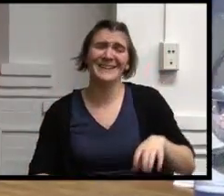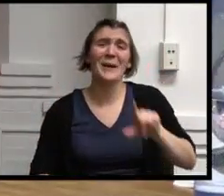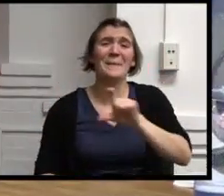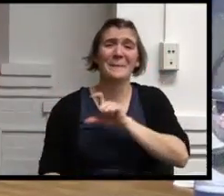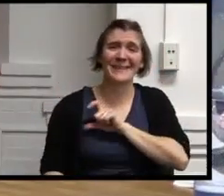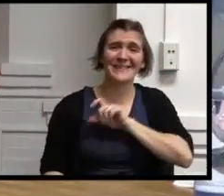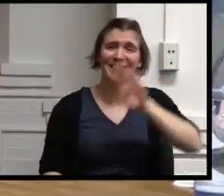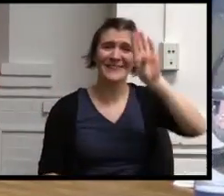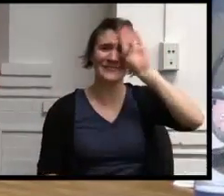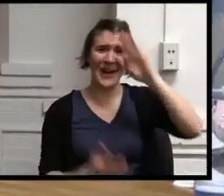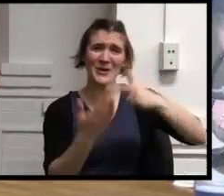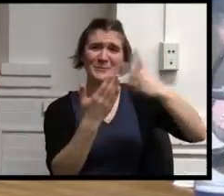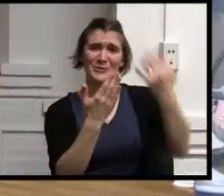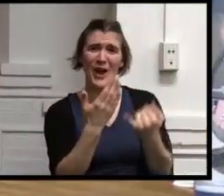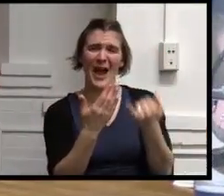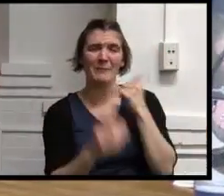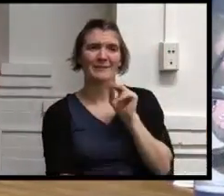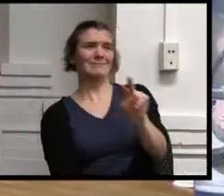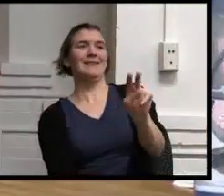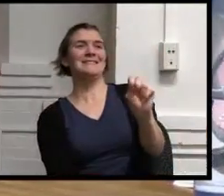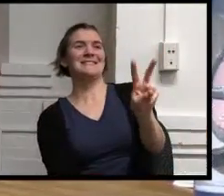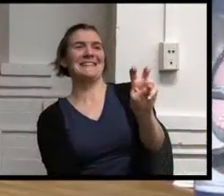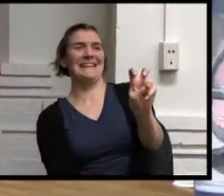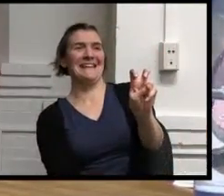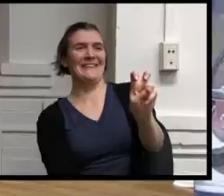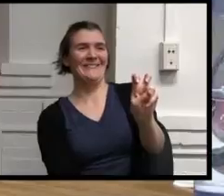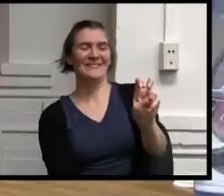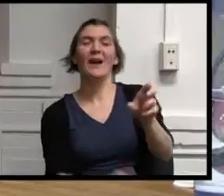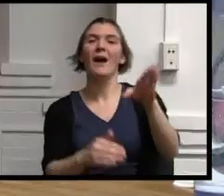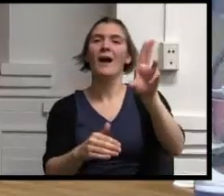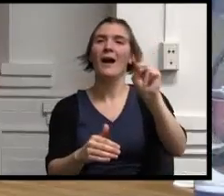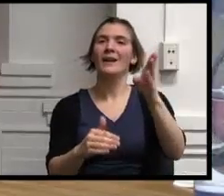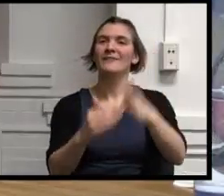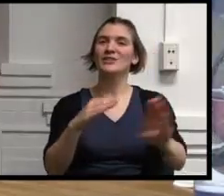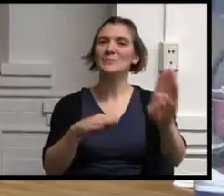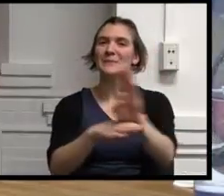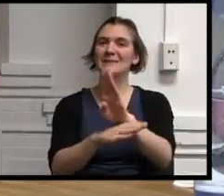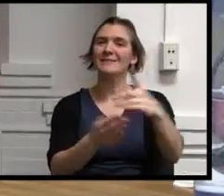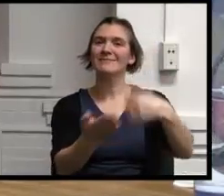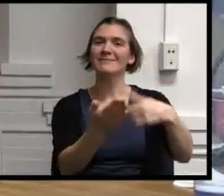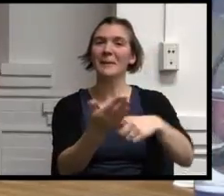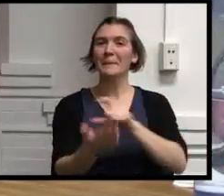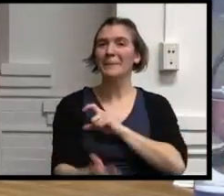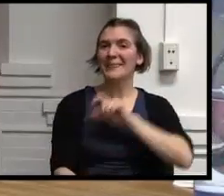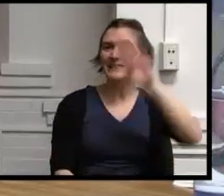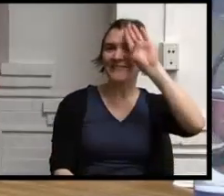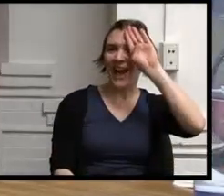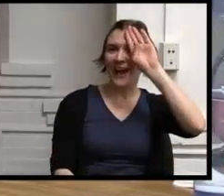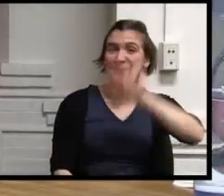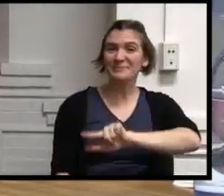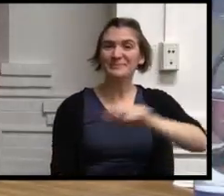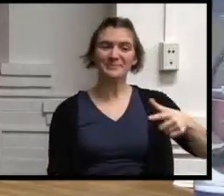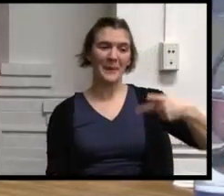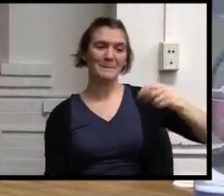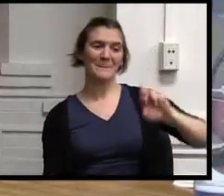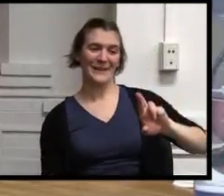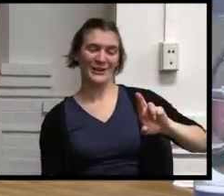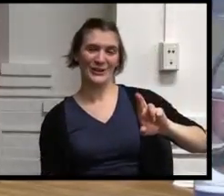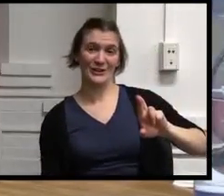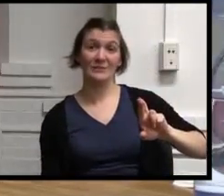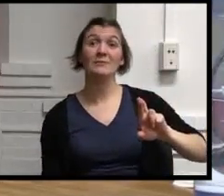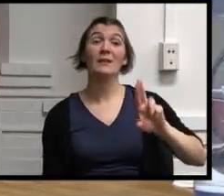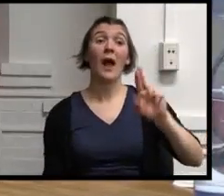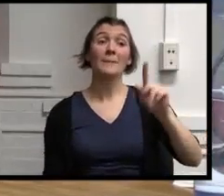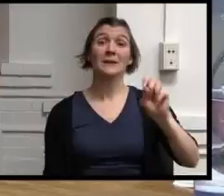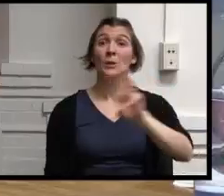project. Steve's there, right? Yeah. Police fire project. Police fire, yeah, you're right. Peter? So the update